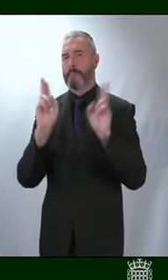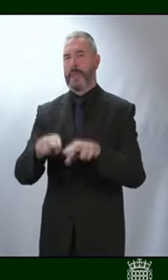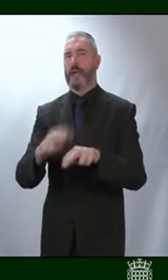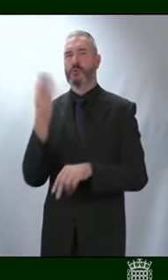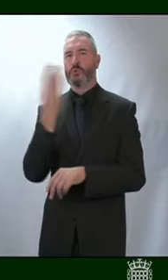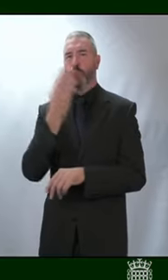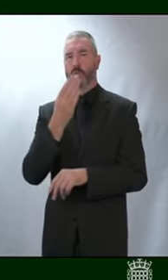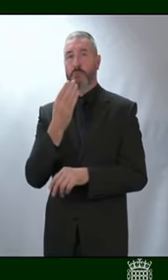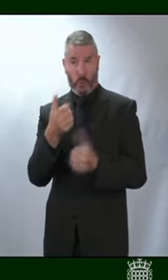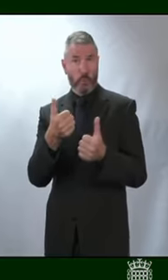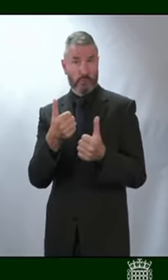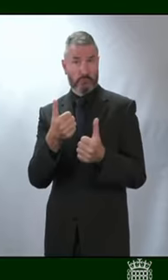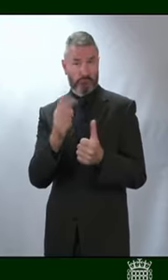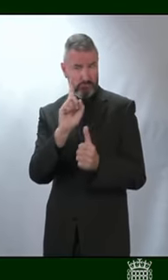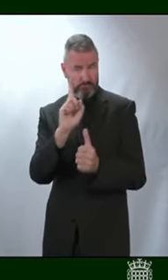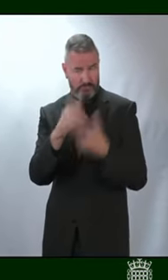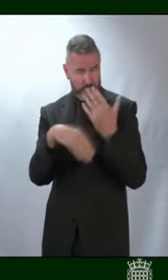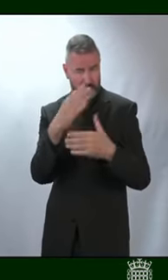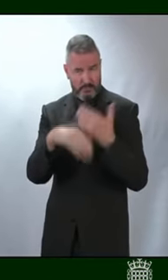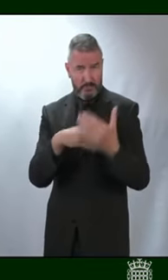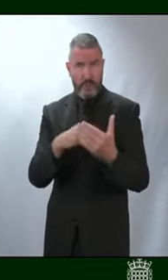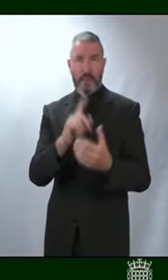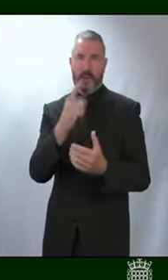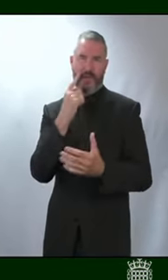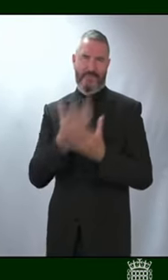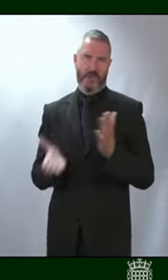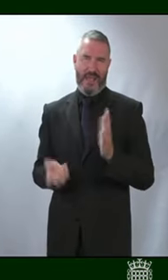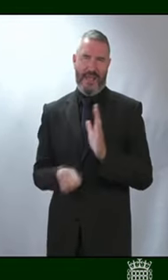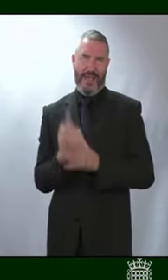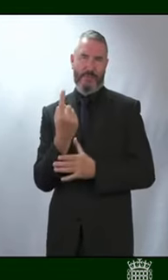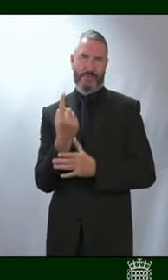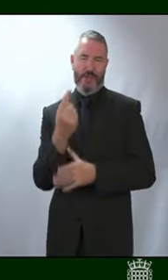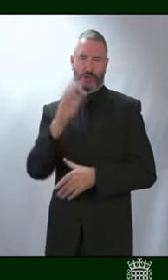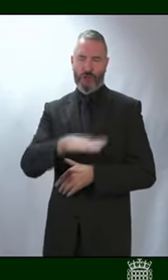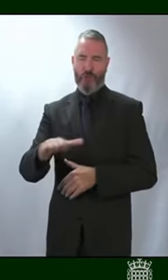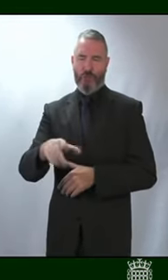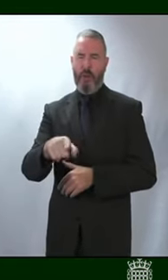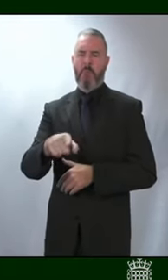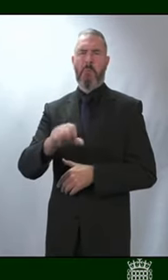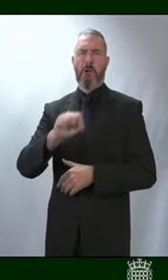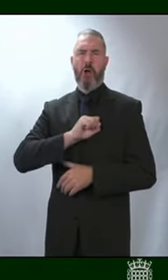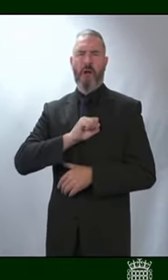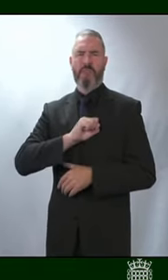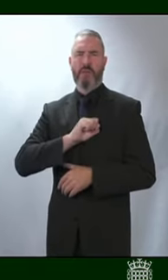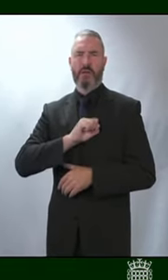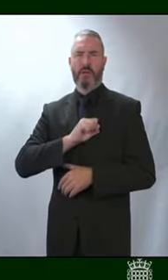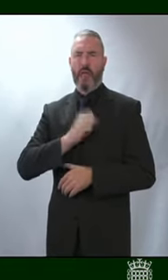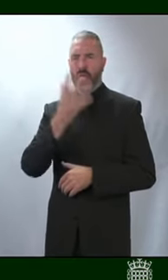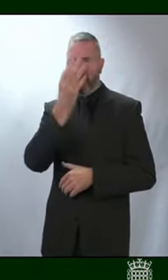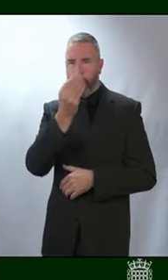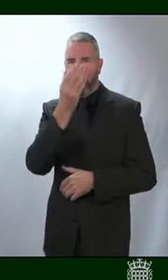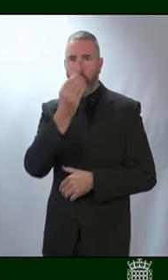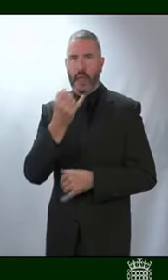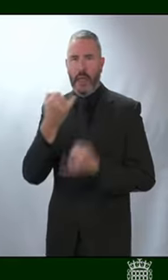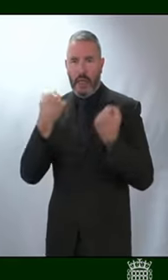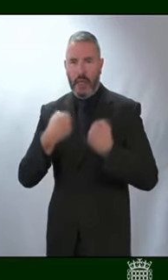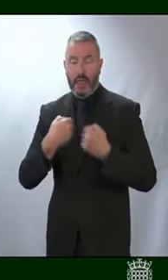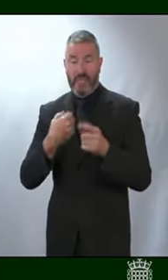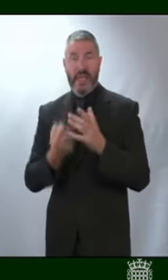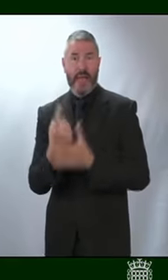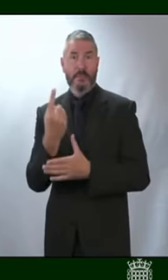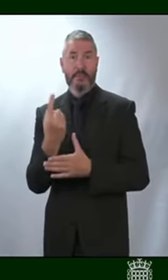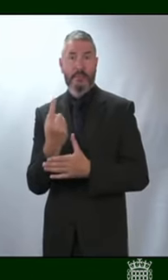good thing. Then the inevitable happened. Kids get coughs, bugs, flu. That's what happens. It's